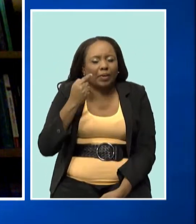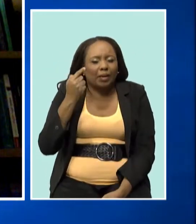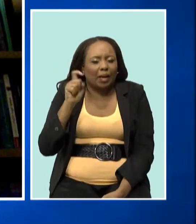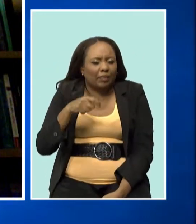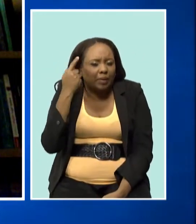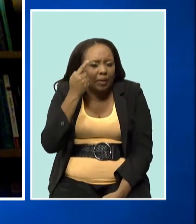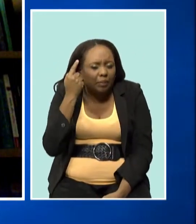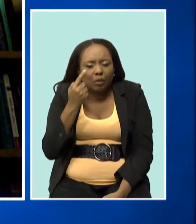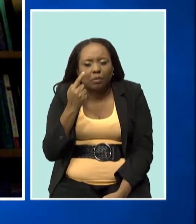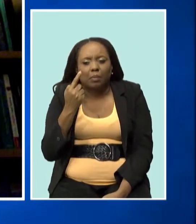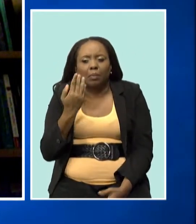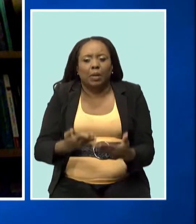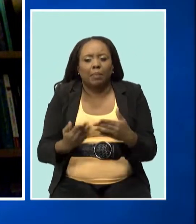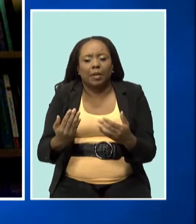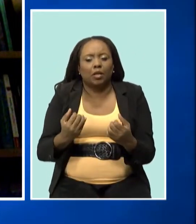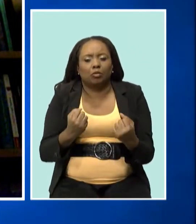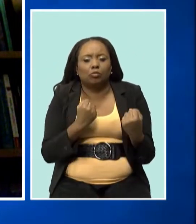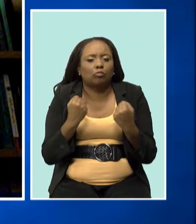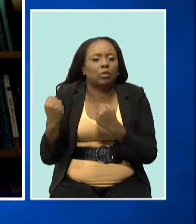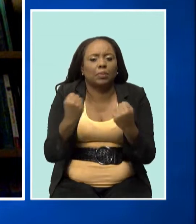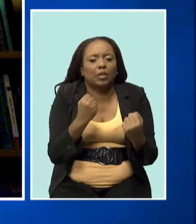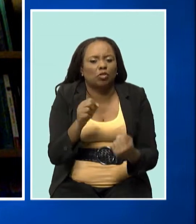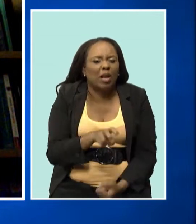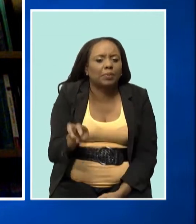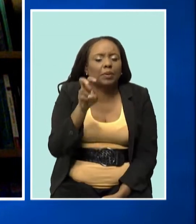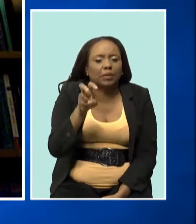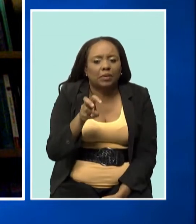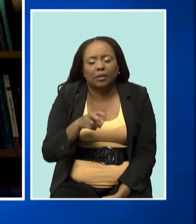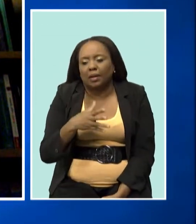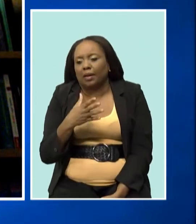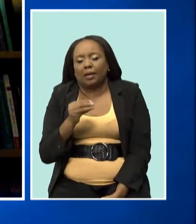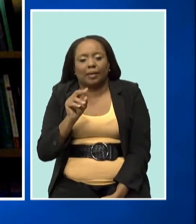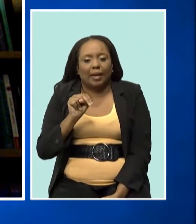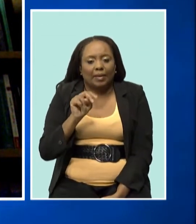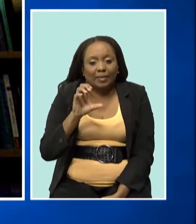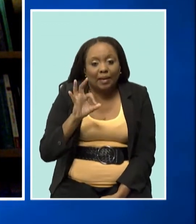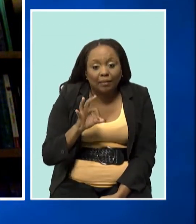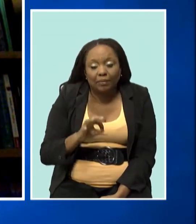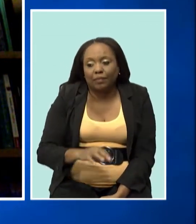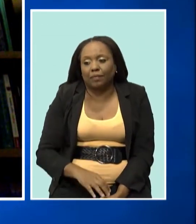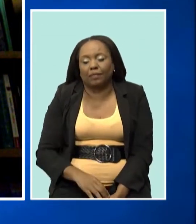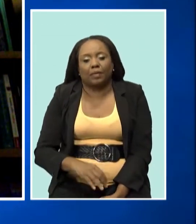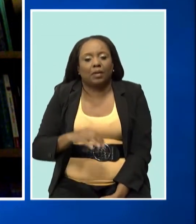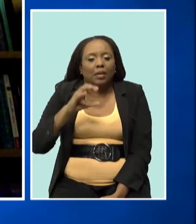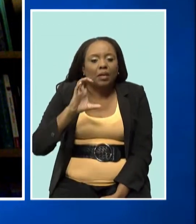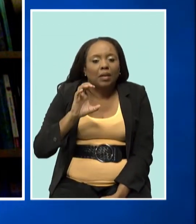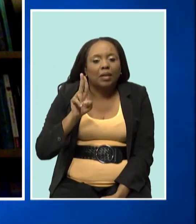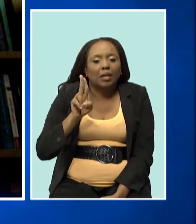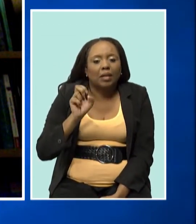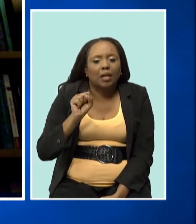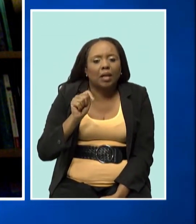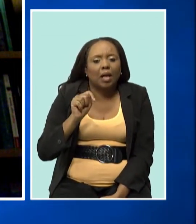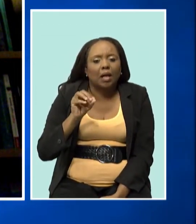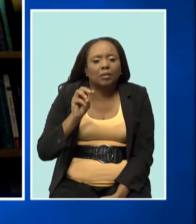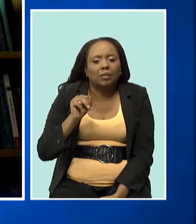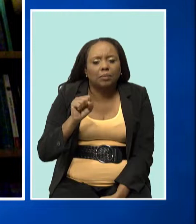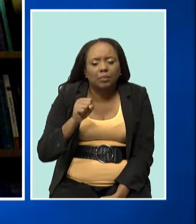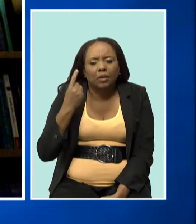aiming to do is look at 750 or so revelers on the road with us, and that's what we really wanted to do